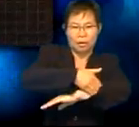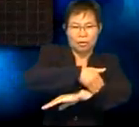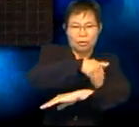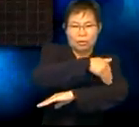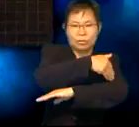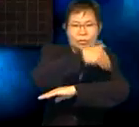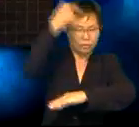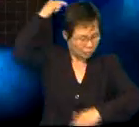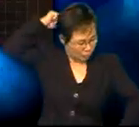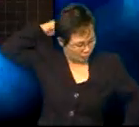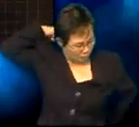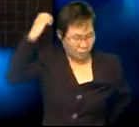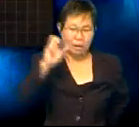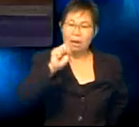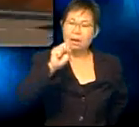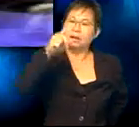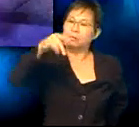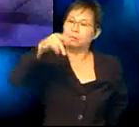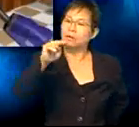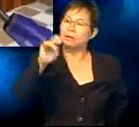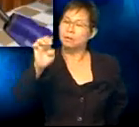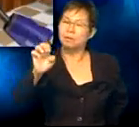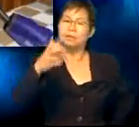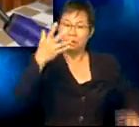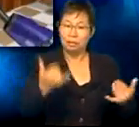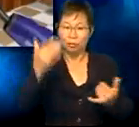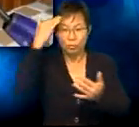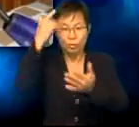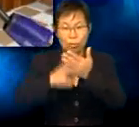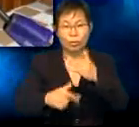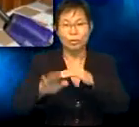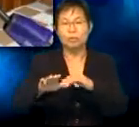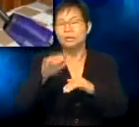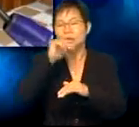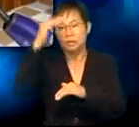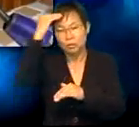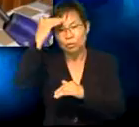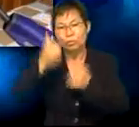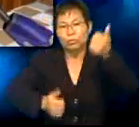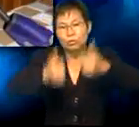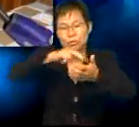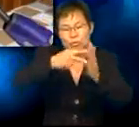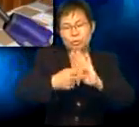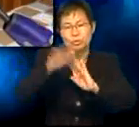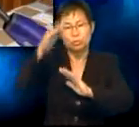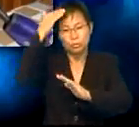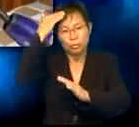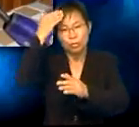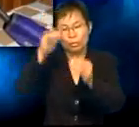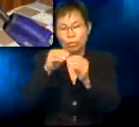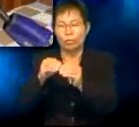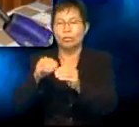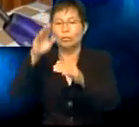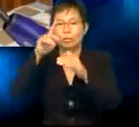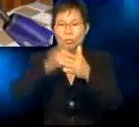of nerves in your spine? Now you know what you didn't know, which means now you know more